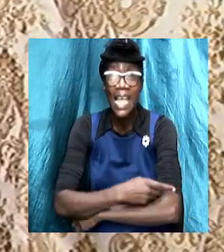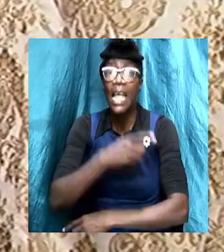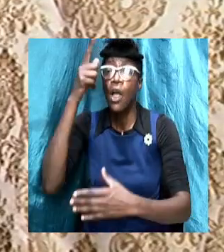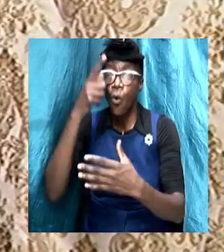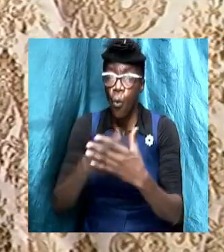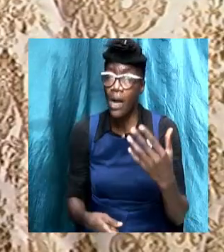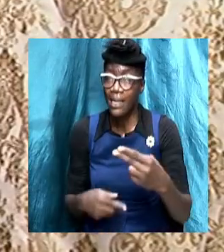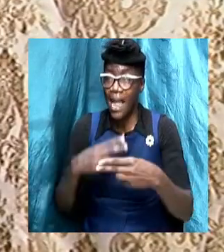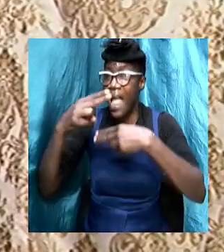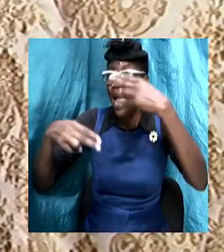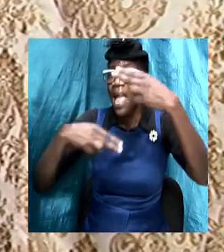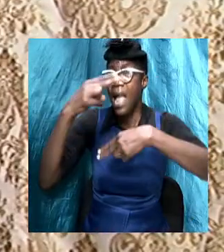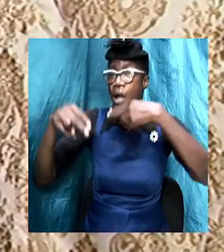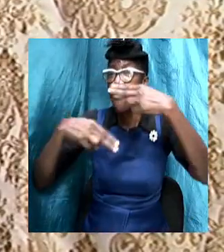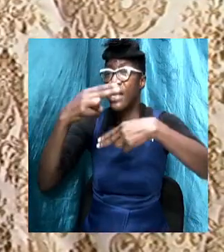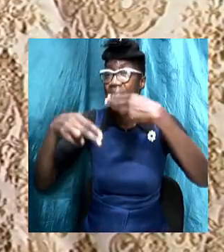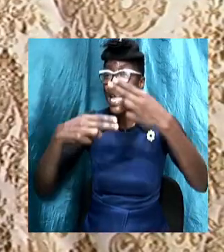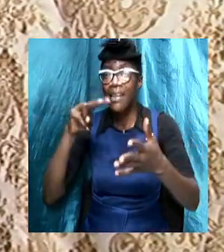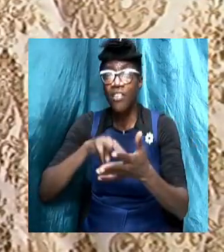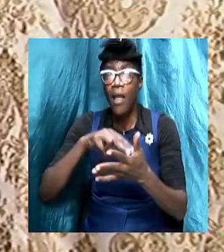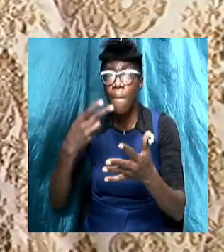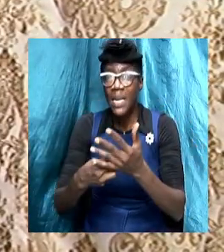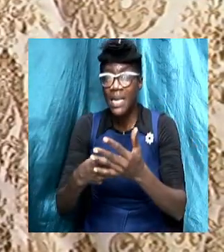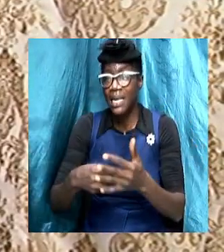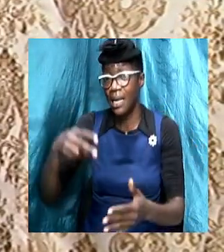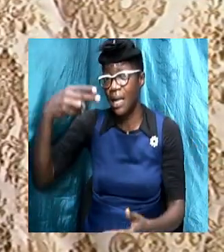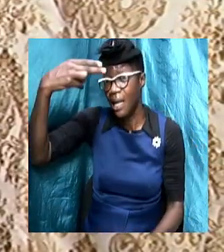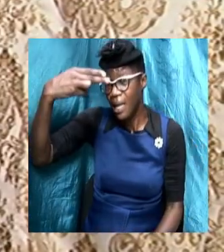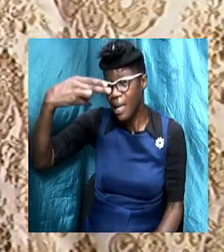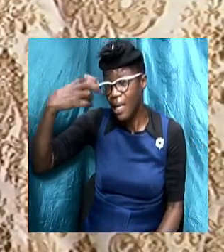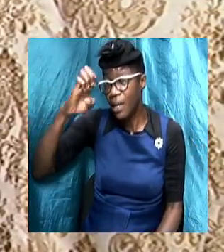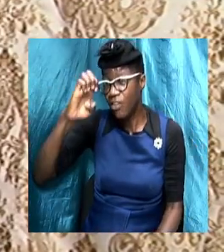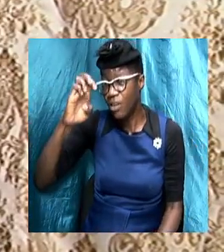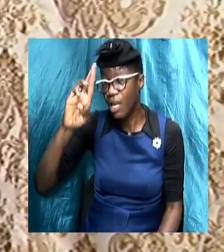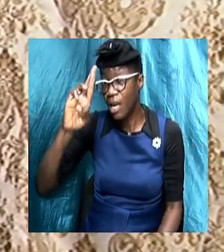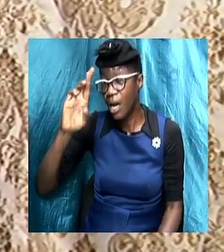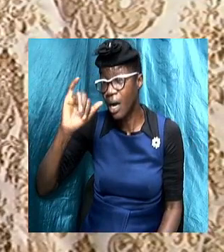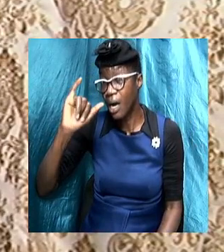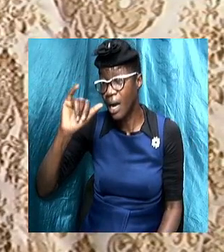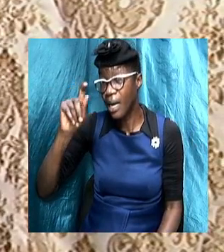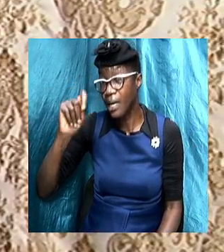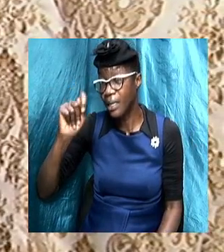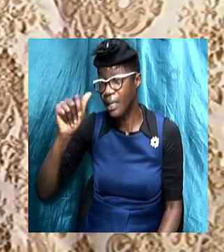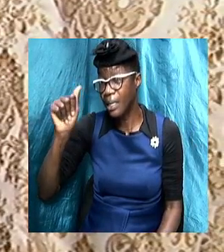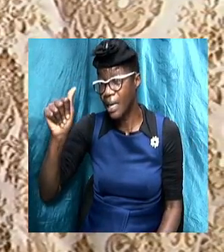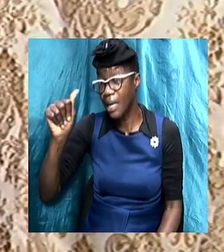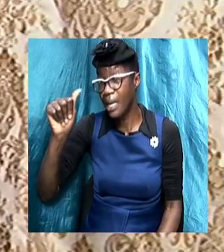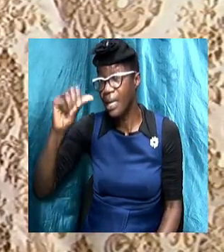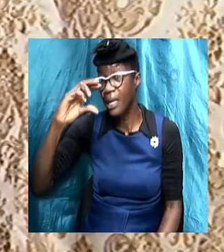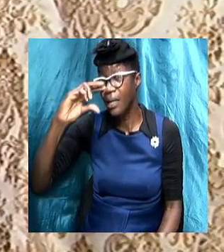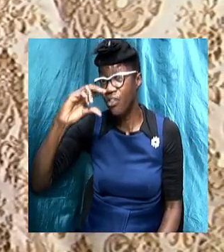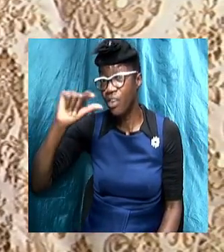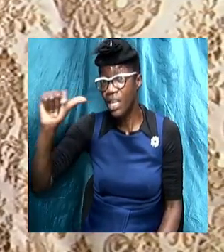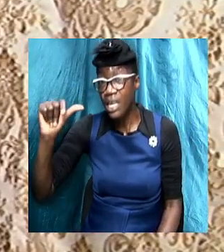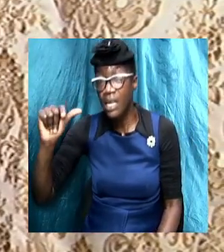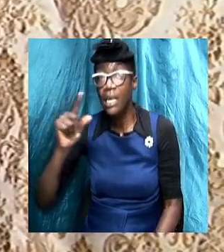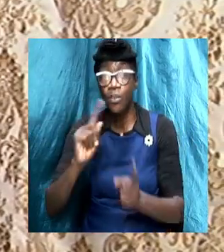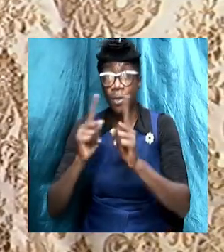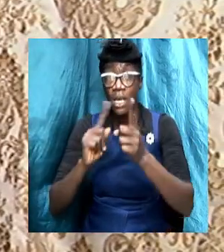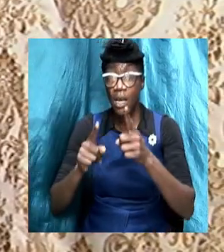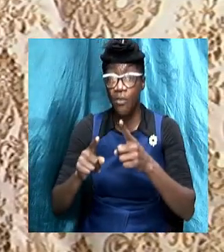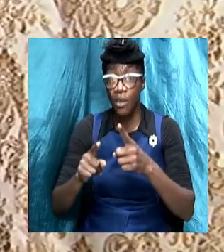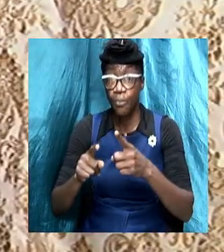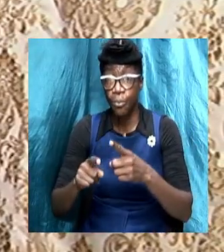heritage means. When we say heritage, a heritage speaks of the traditions. It speaks